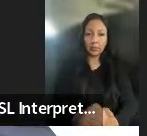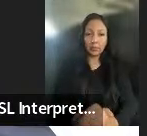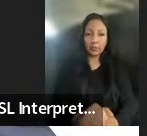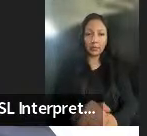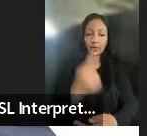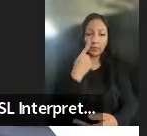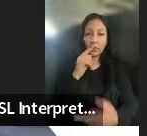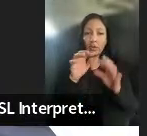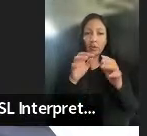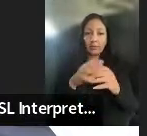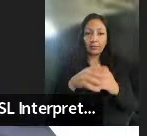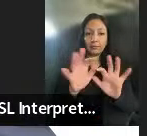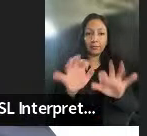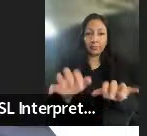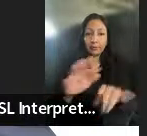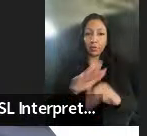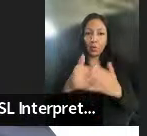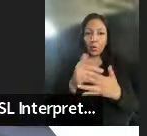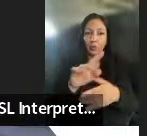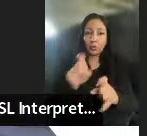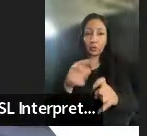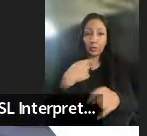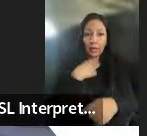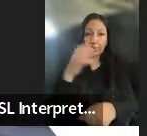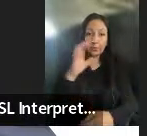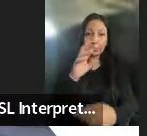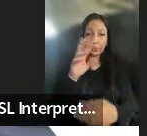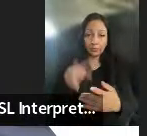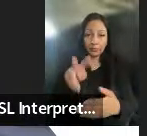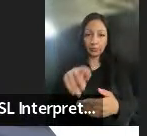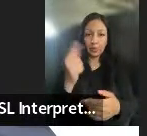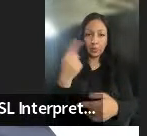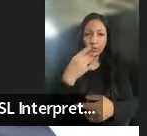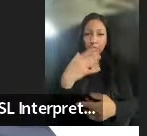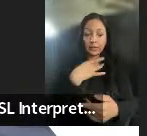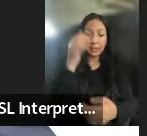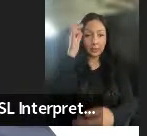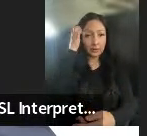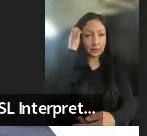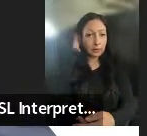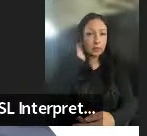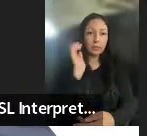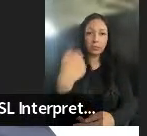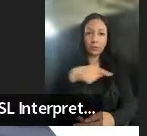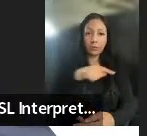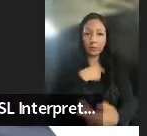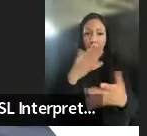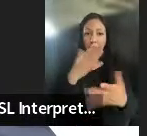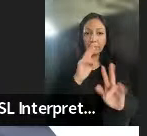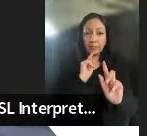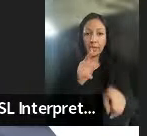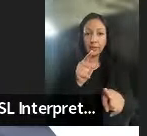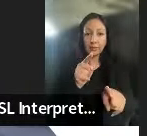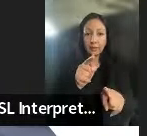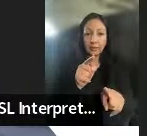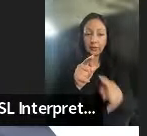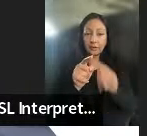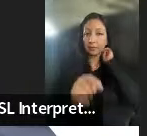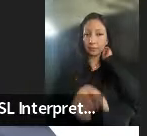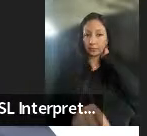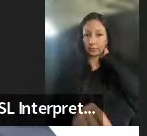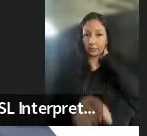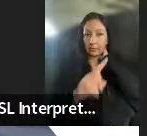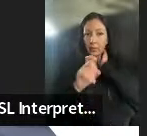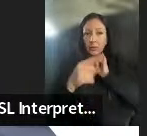answering all of these questions. I'm looking through, and it looks like we've answered the questions